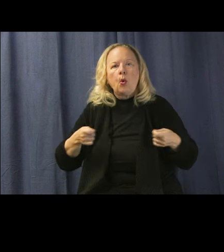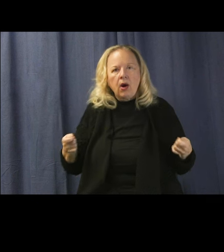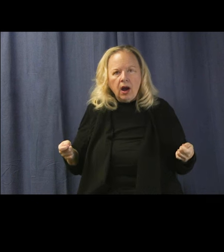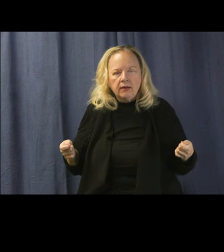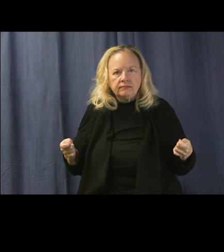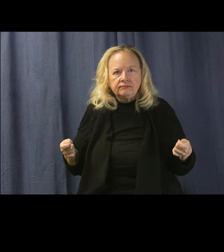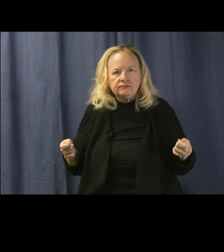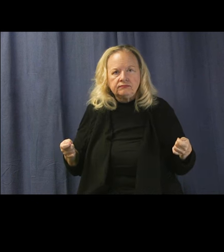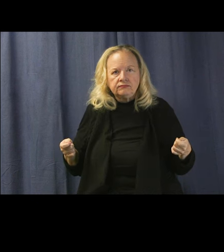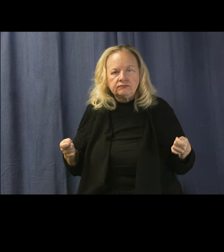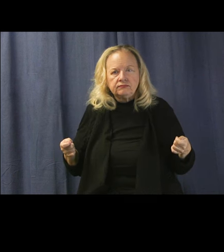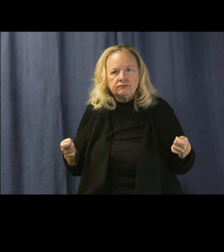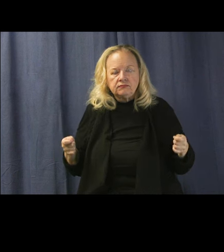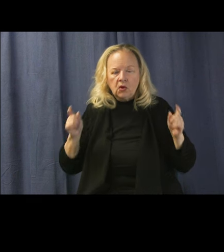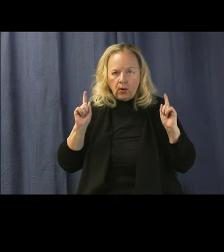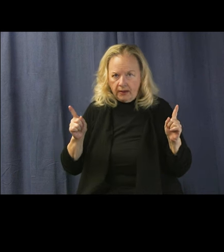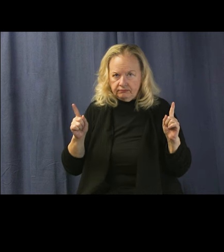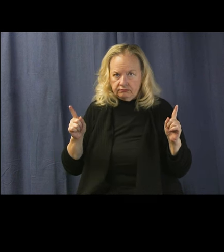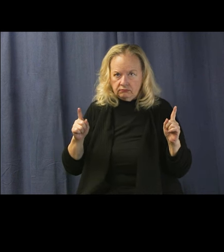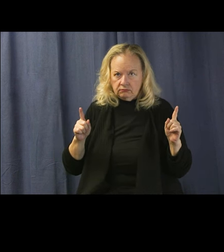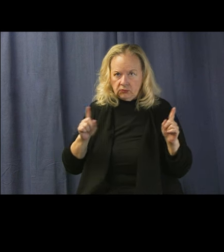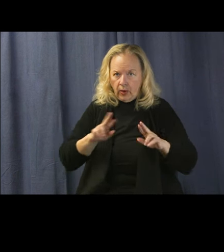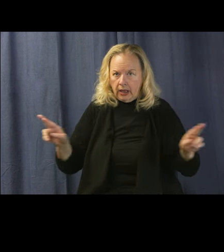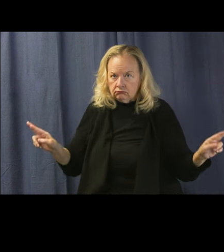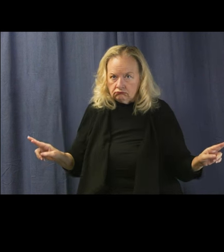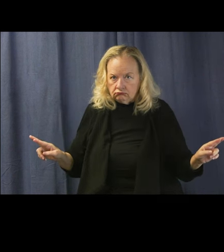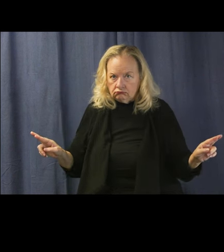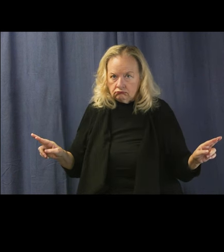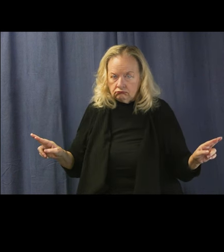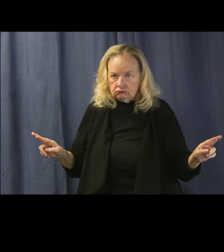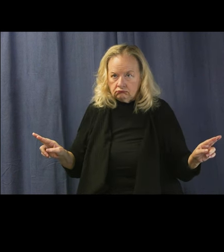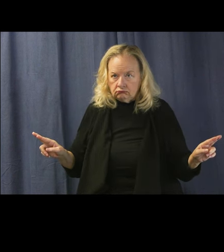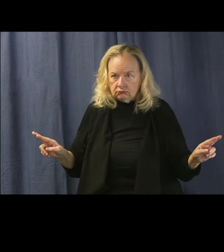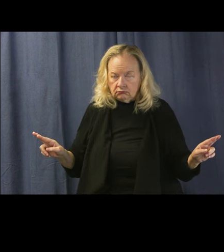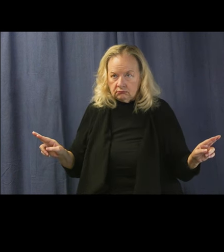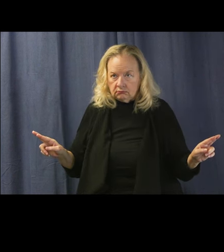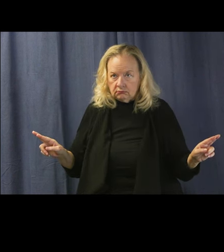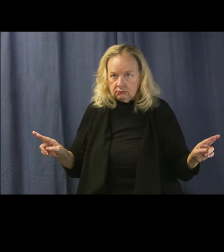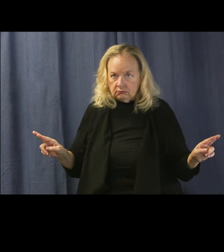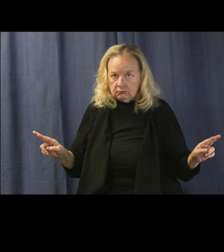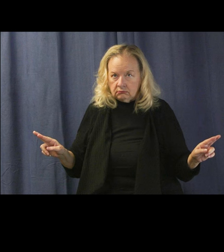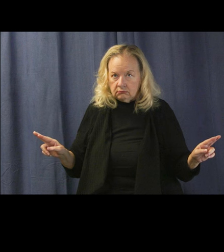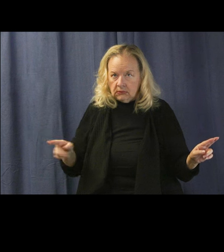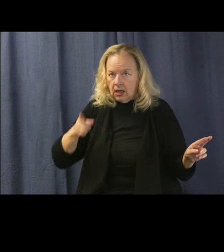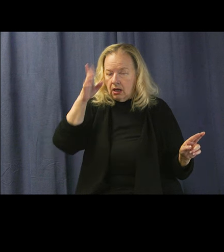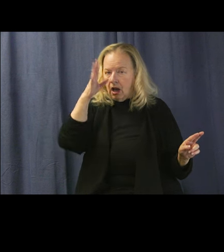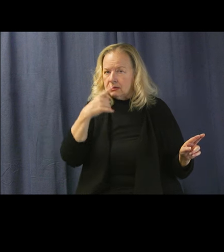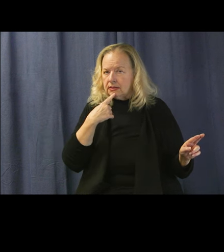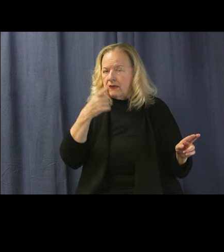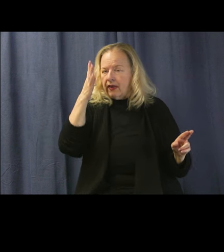Torah. Okay, here we go. Are you ready? Here, I have it right here. And God said,